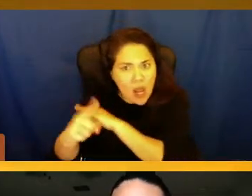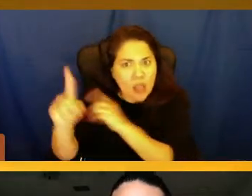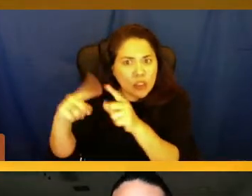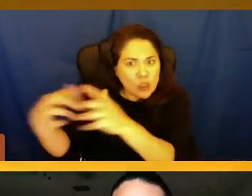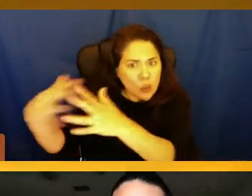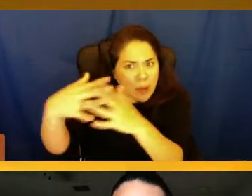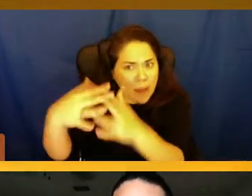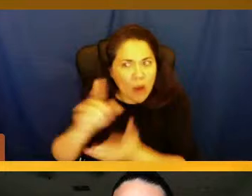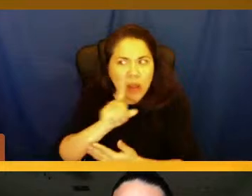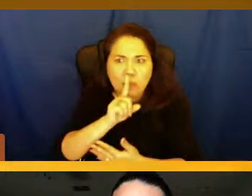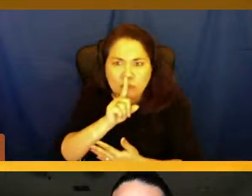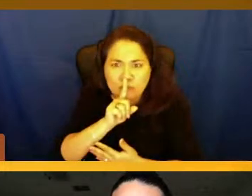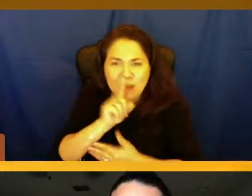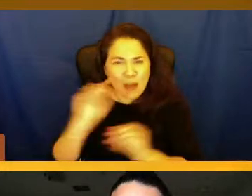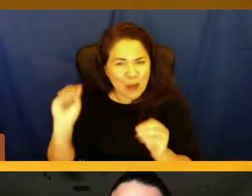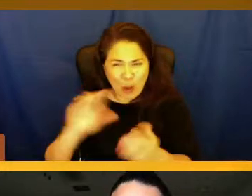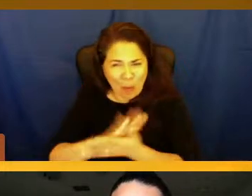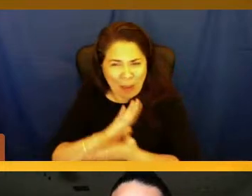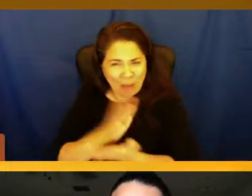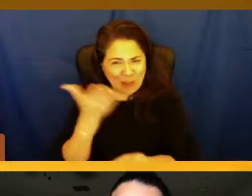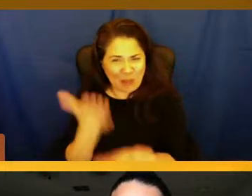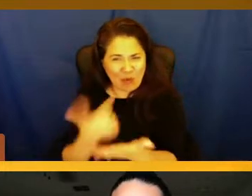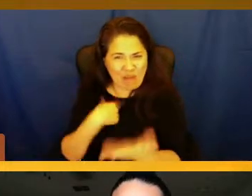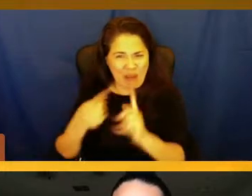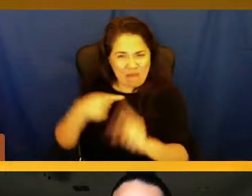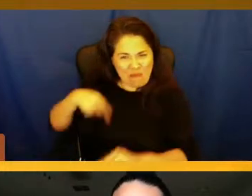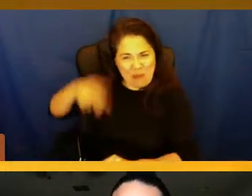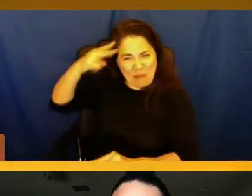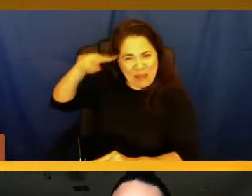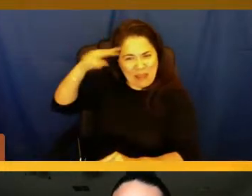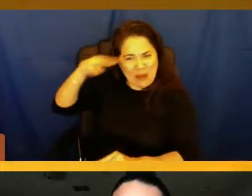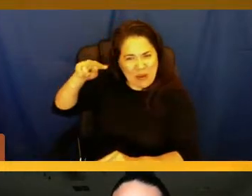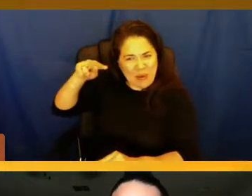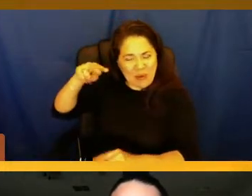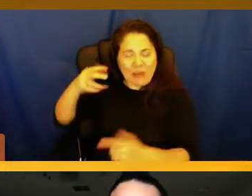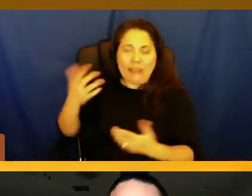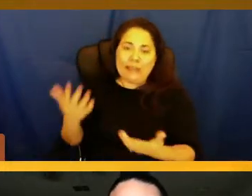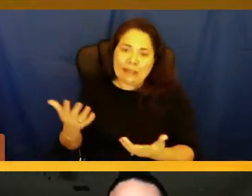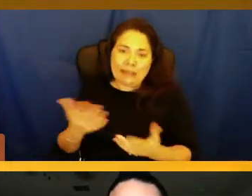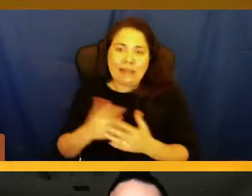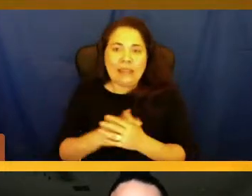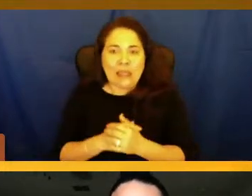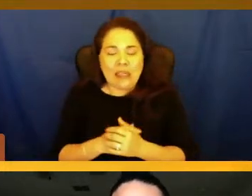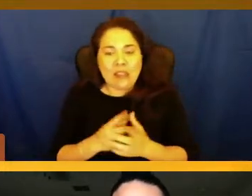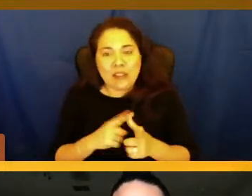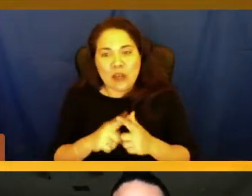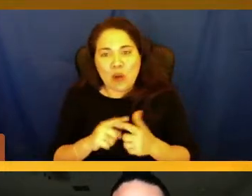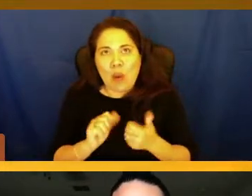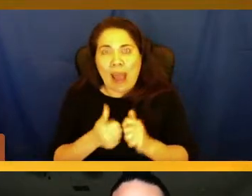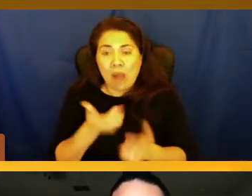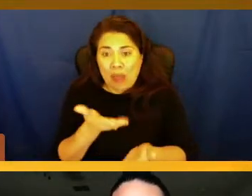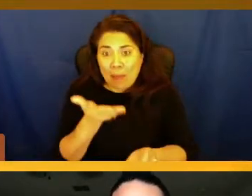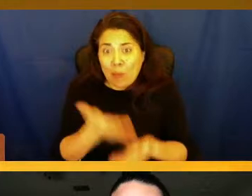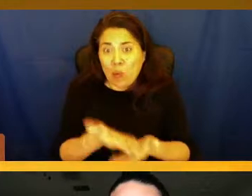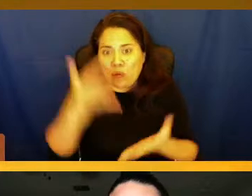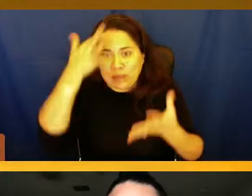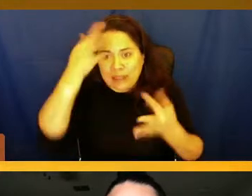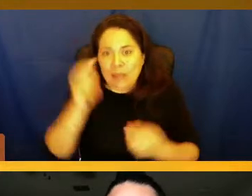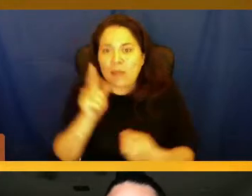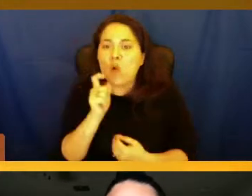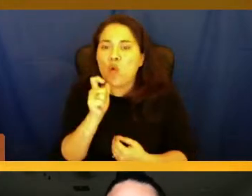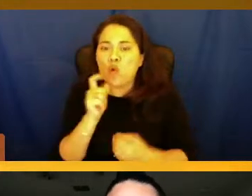So even without blood quantum, these other requirements that some nations have to determine who is still Native